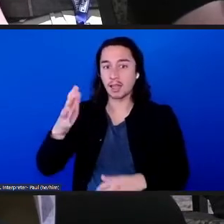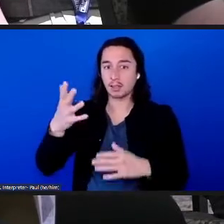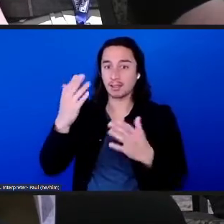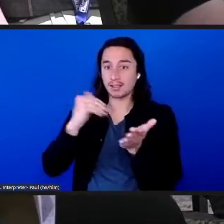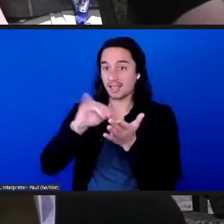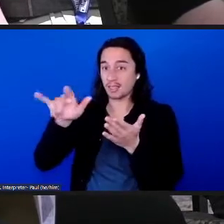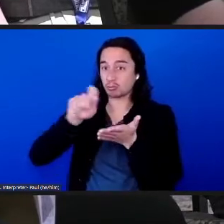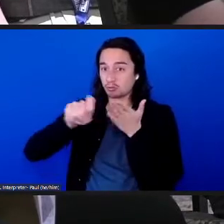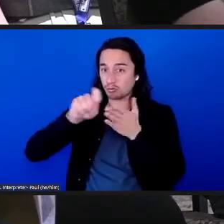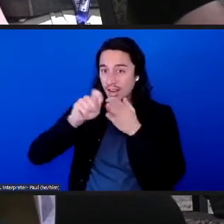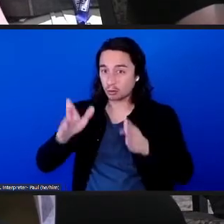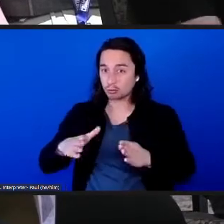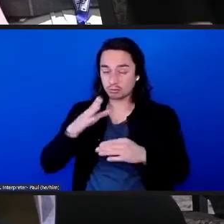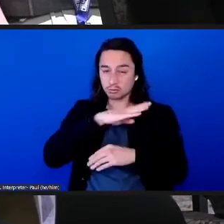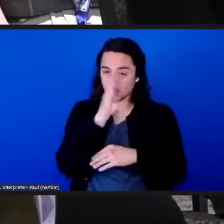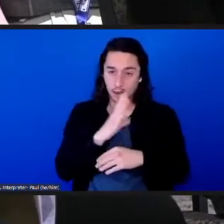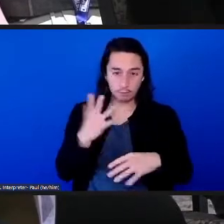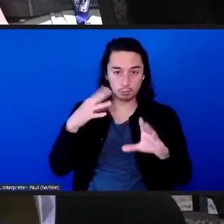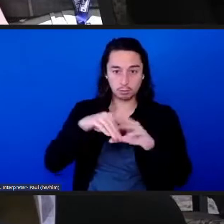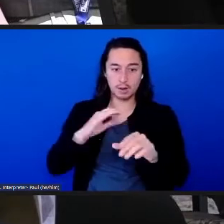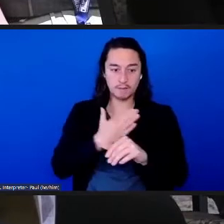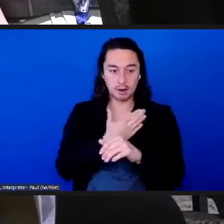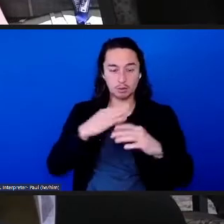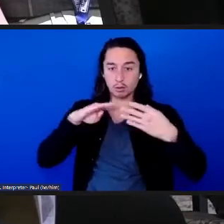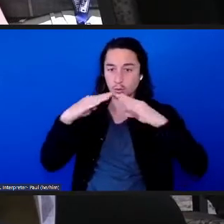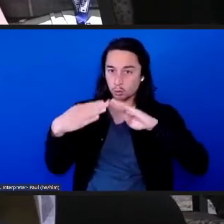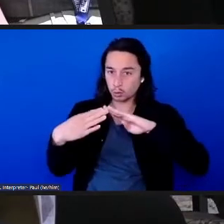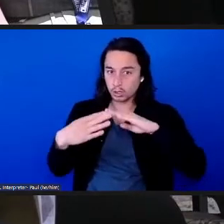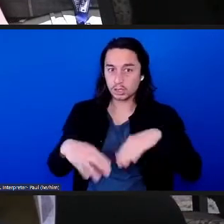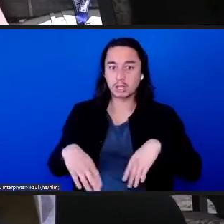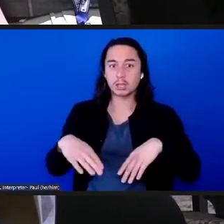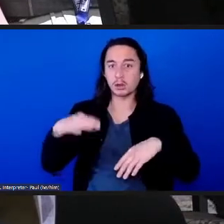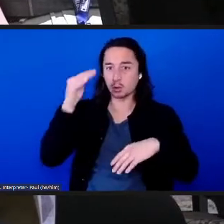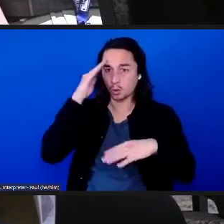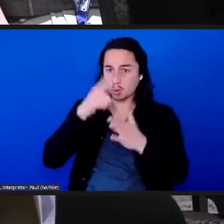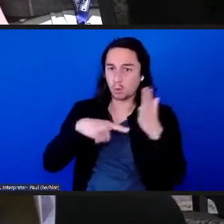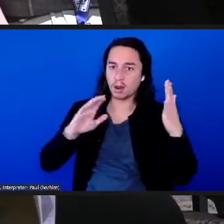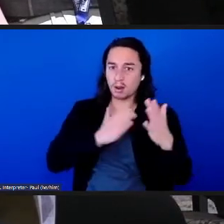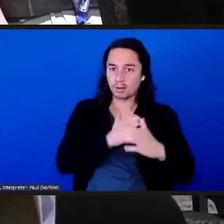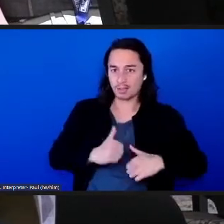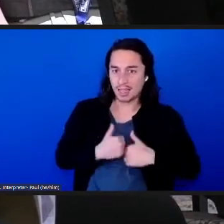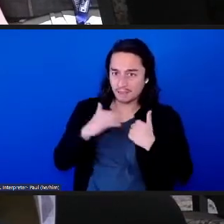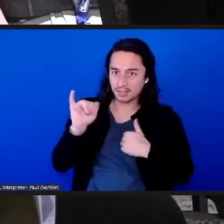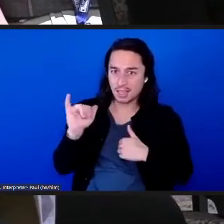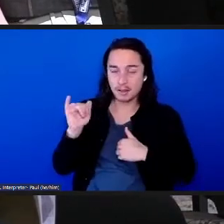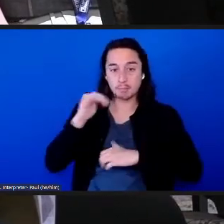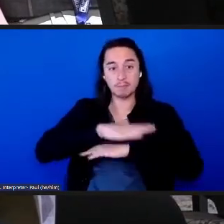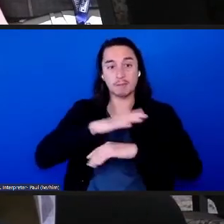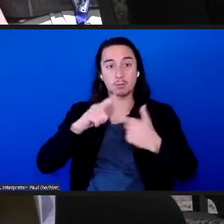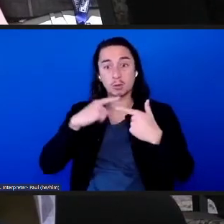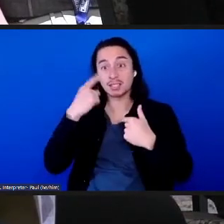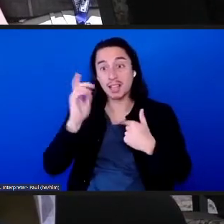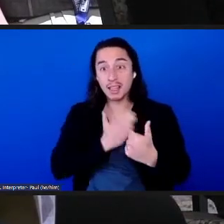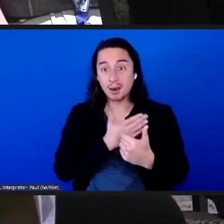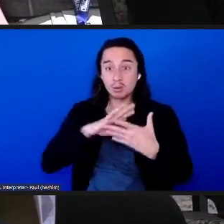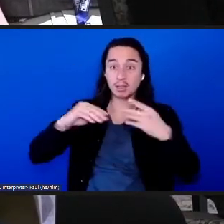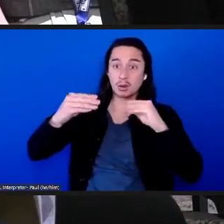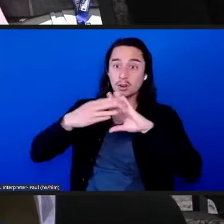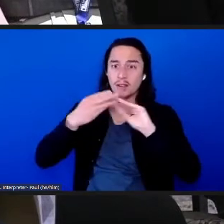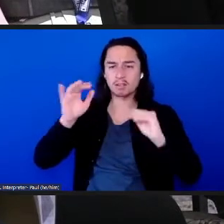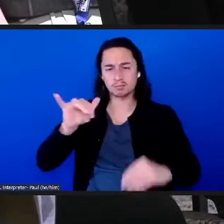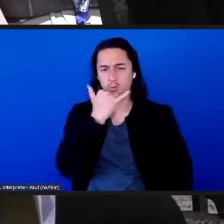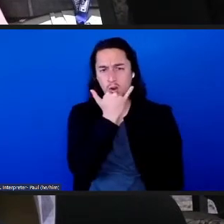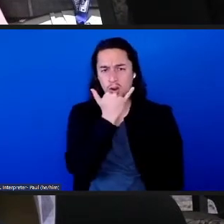have never been part of our community and walked in our shoes, platforms to tell our narratives, that's wrong.